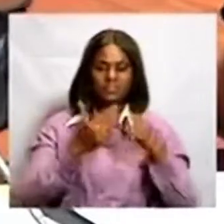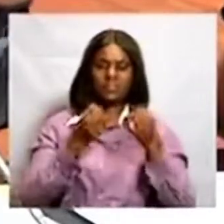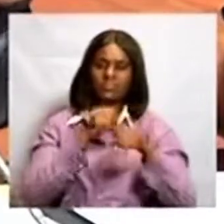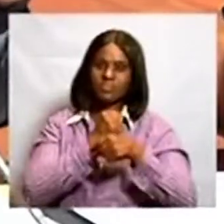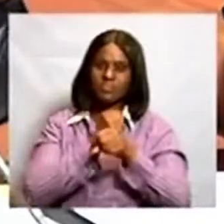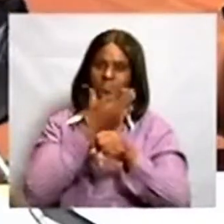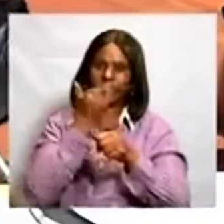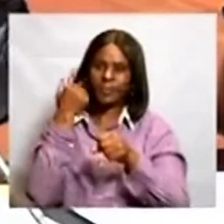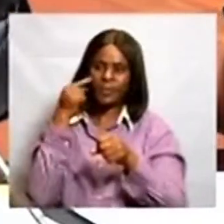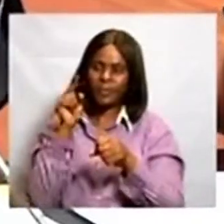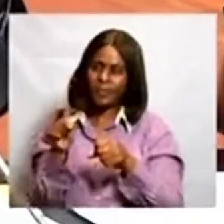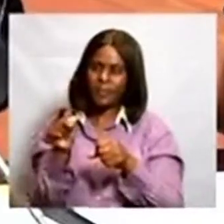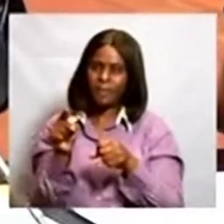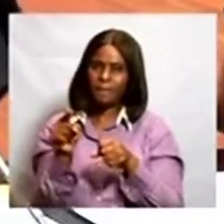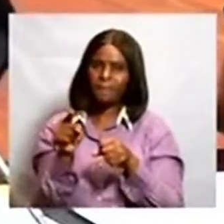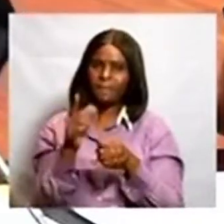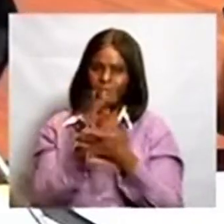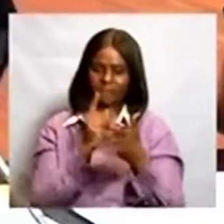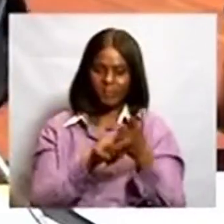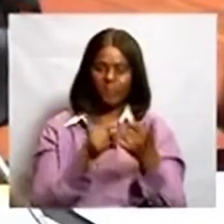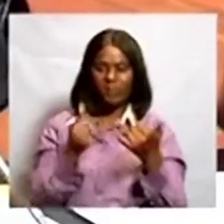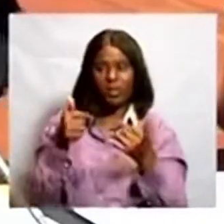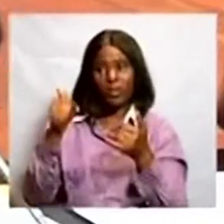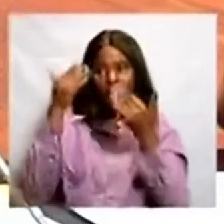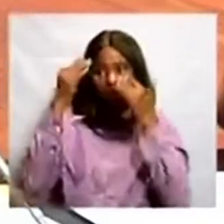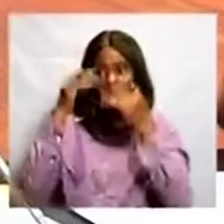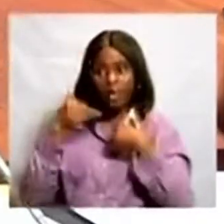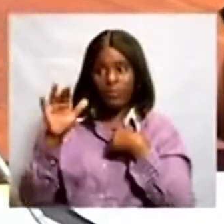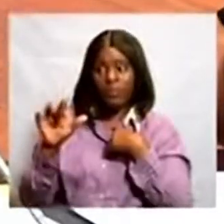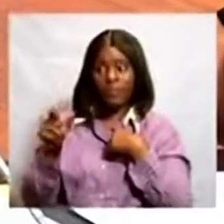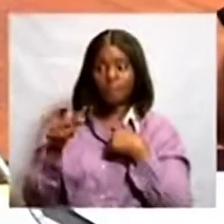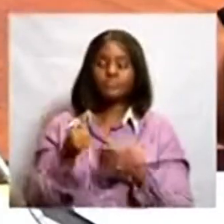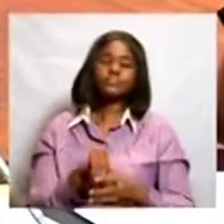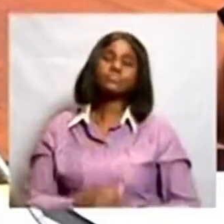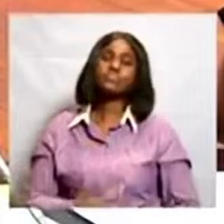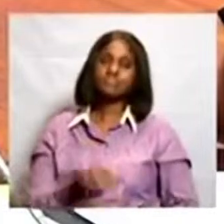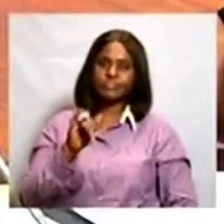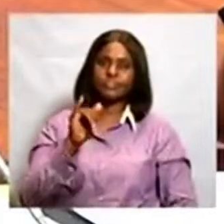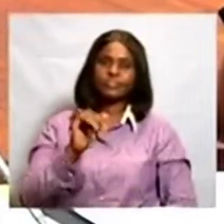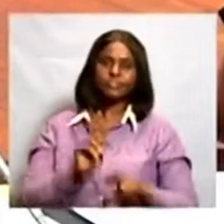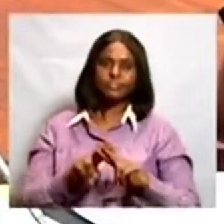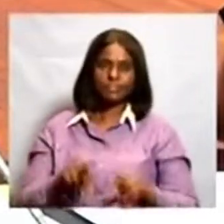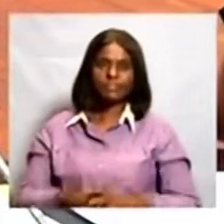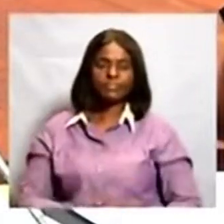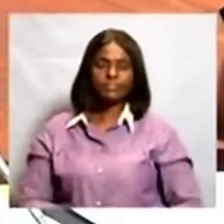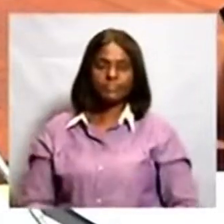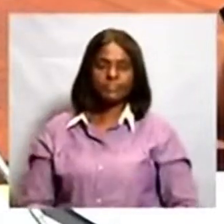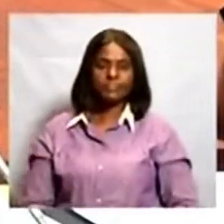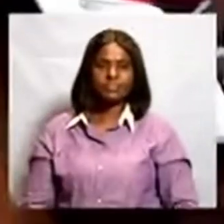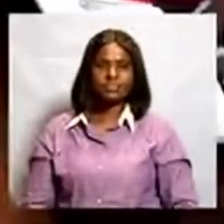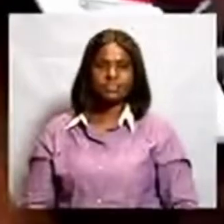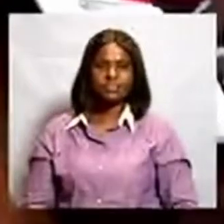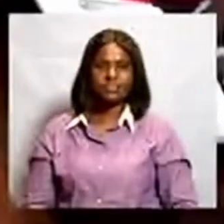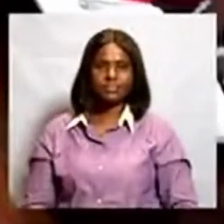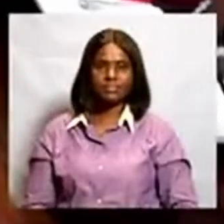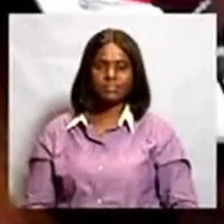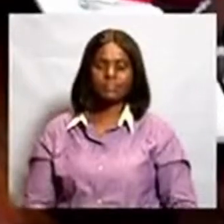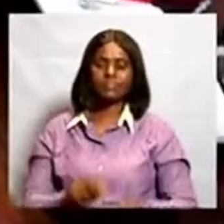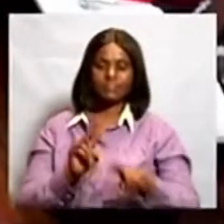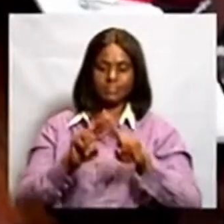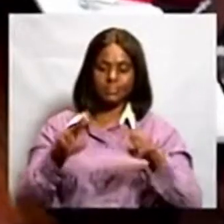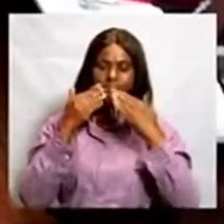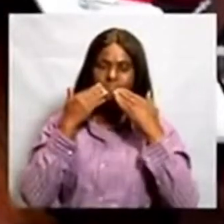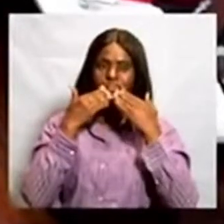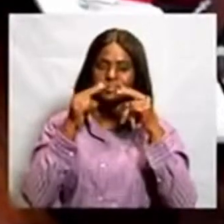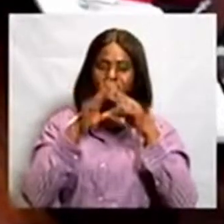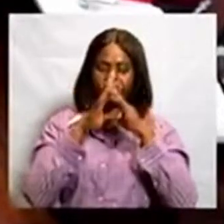better for you. So that's sometimes to say, are you aware from the legal point of view? Yes, Chair. Thank you so much, Chair. So I think